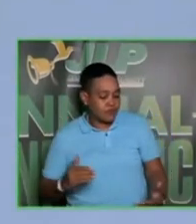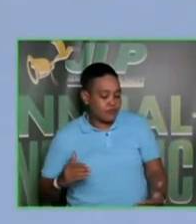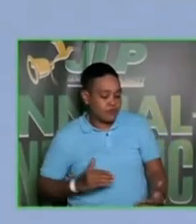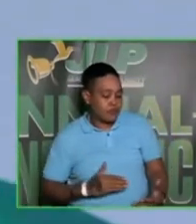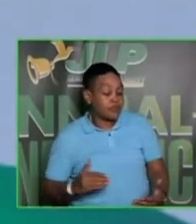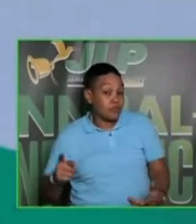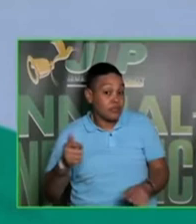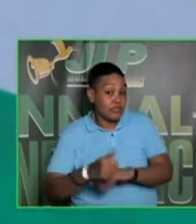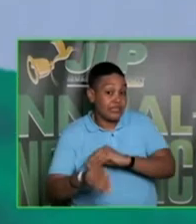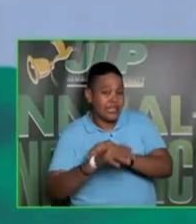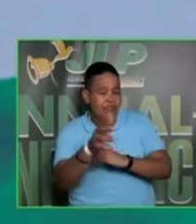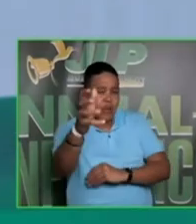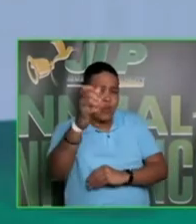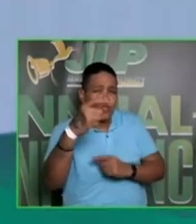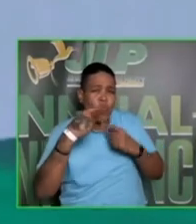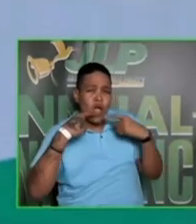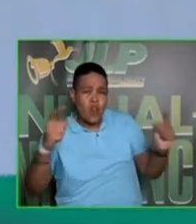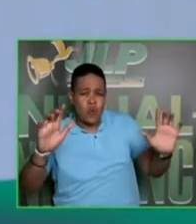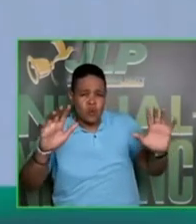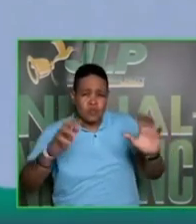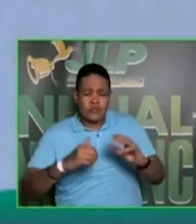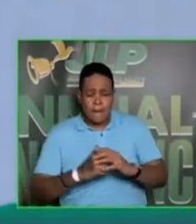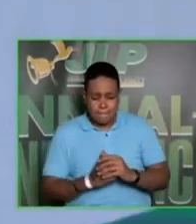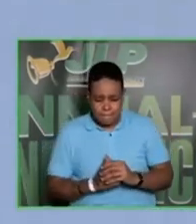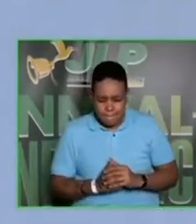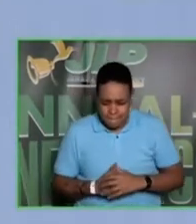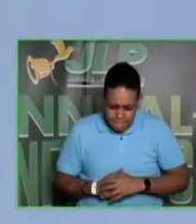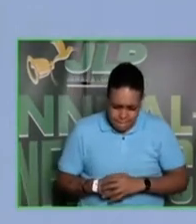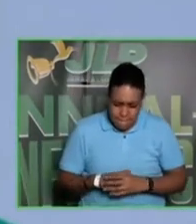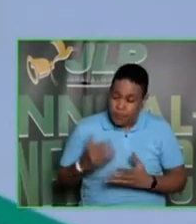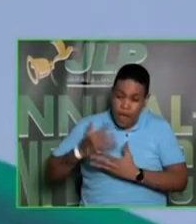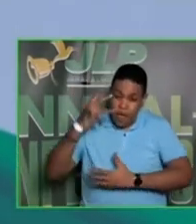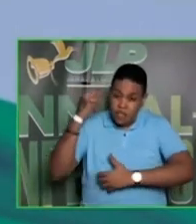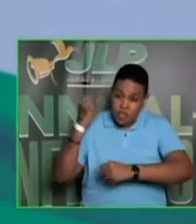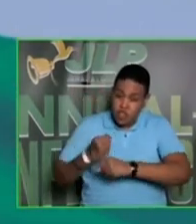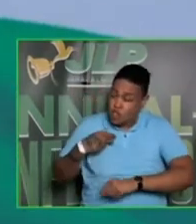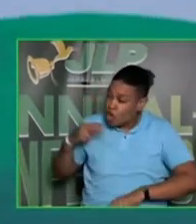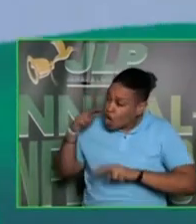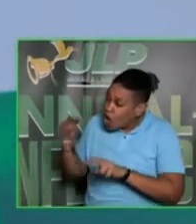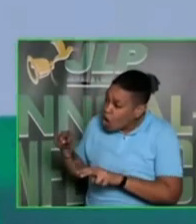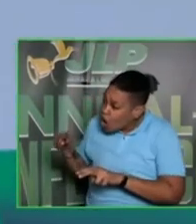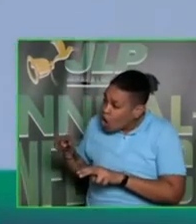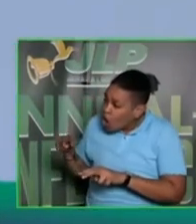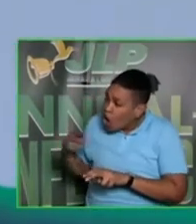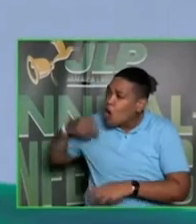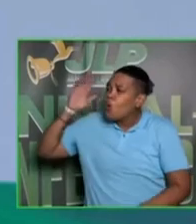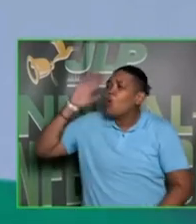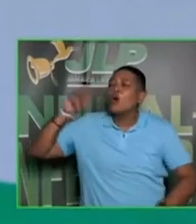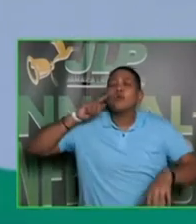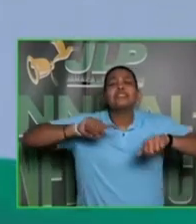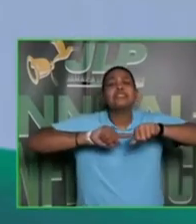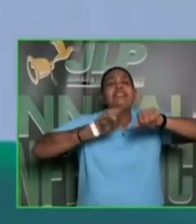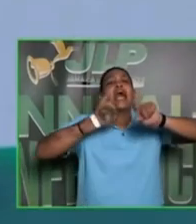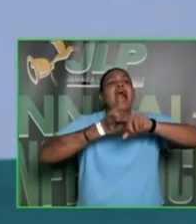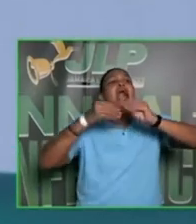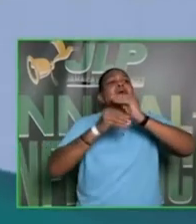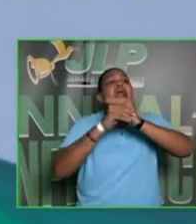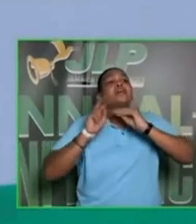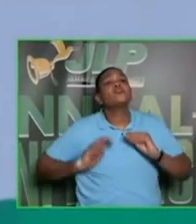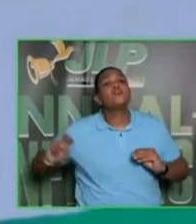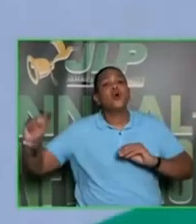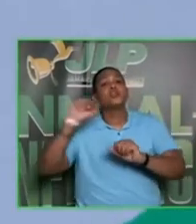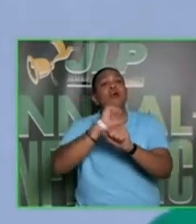I also want to announce that next year we will begin the Tourism